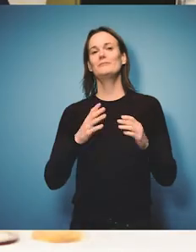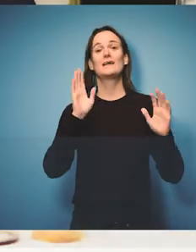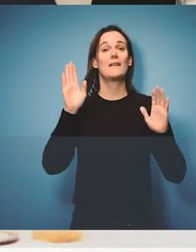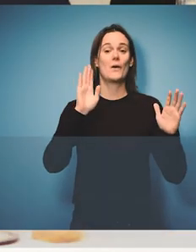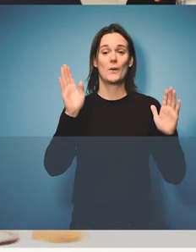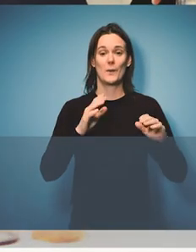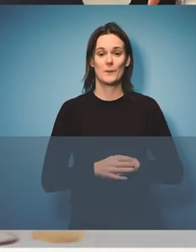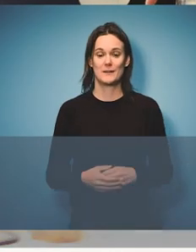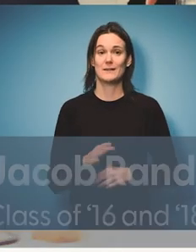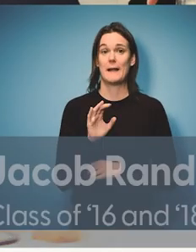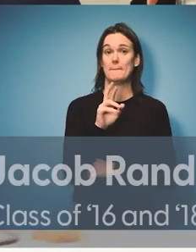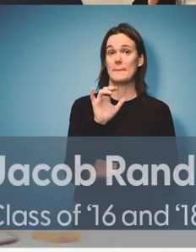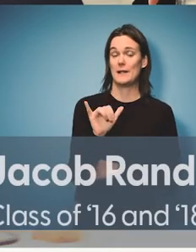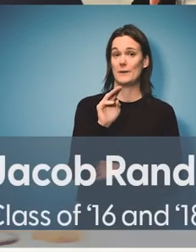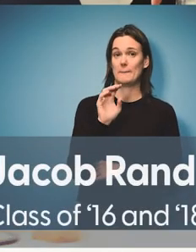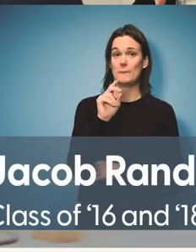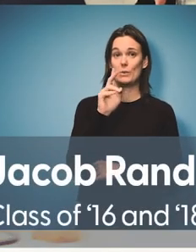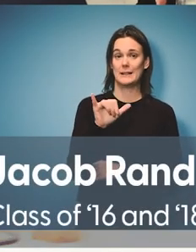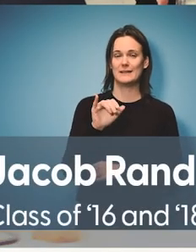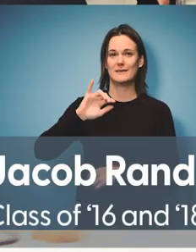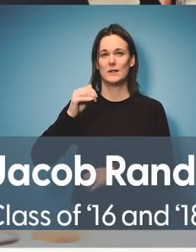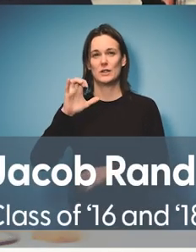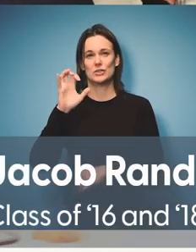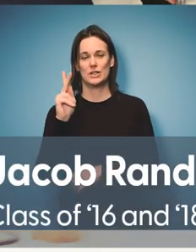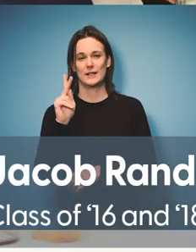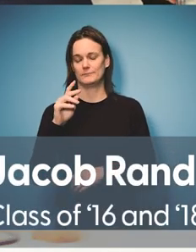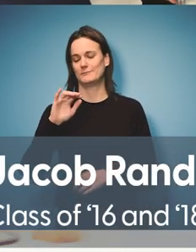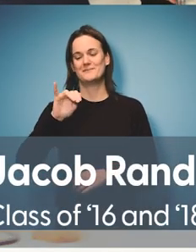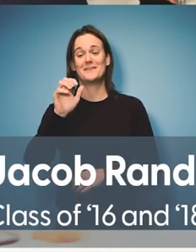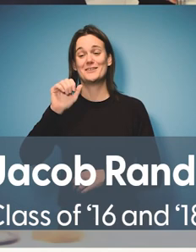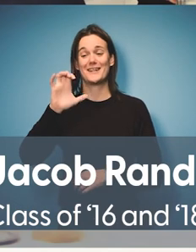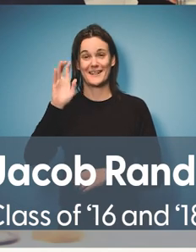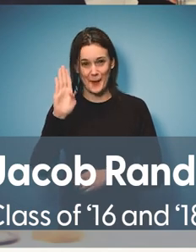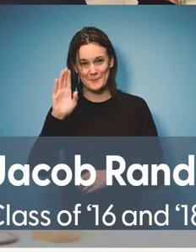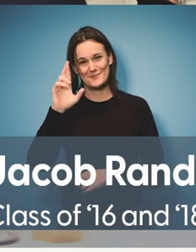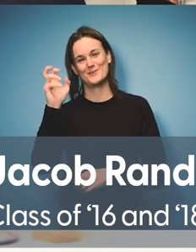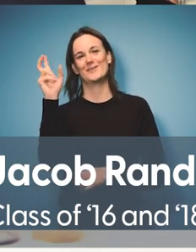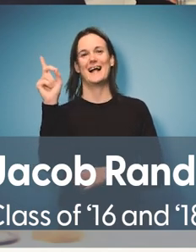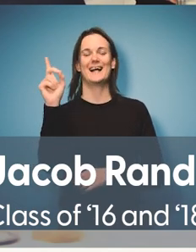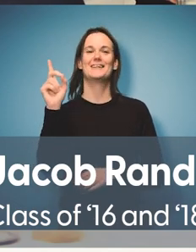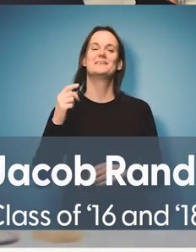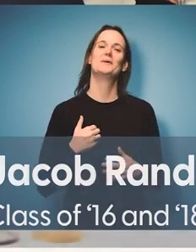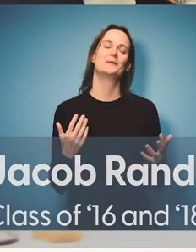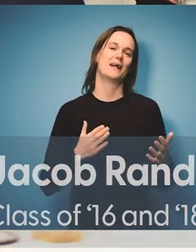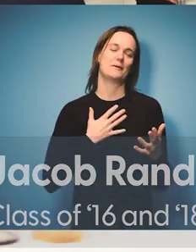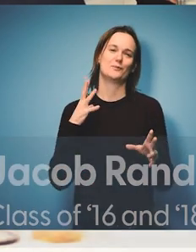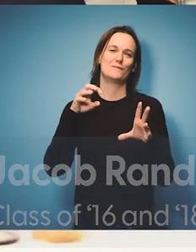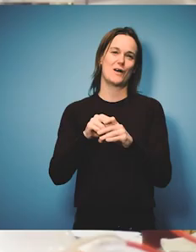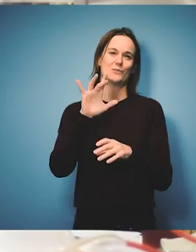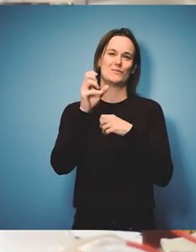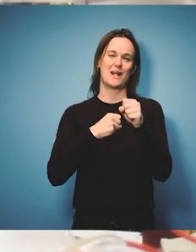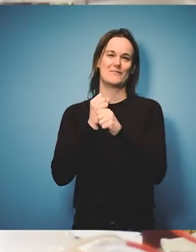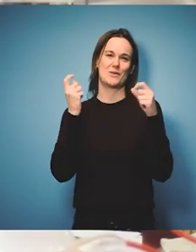Thank you, Kelly and Garth. My name is Jacob Rand. I'm Barry Mooney. I am faculty for culinary management at